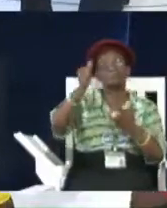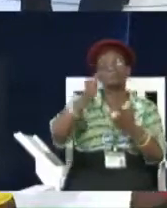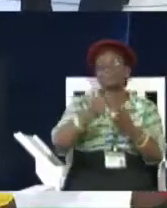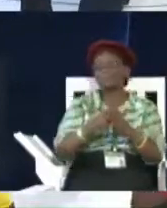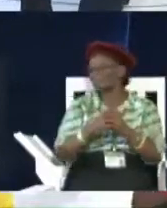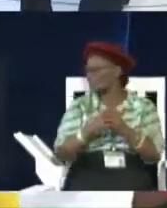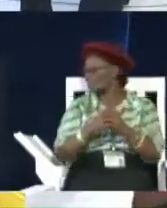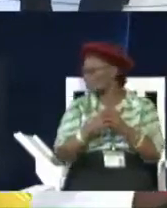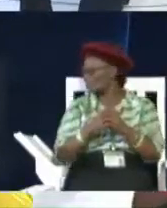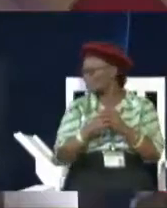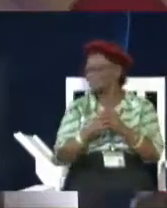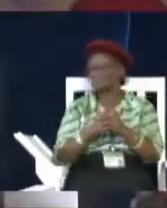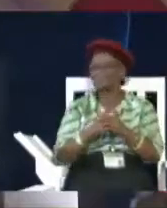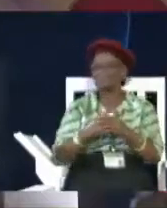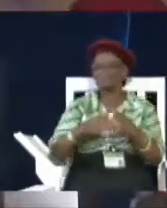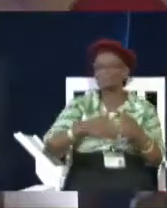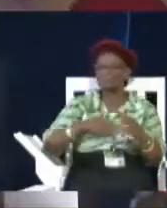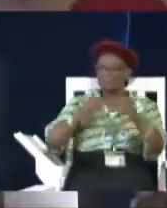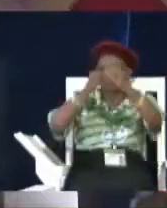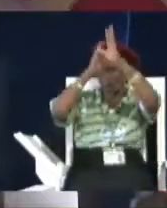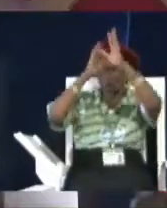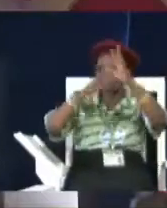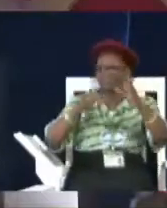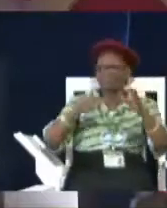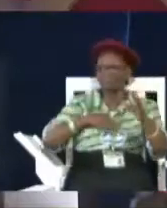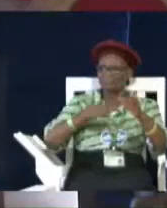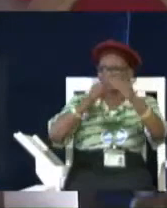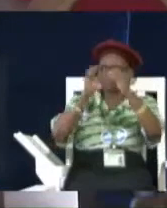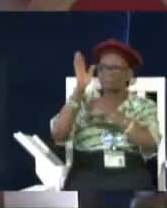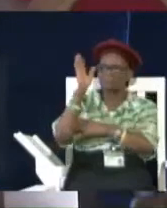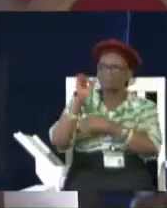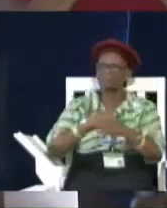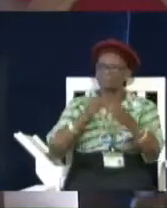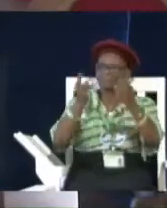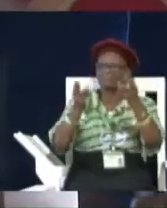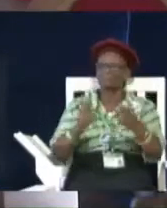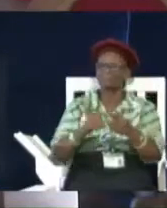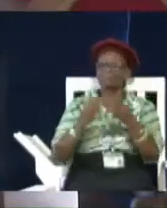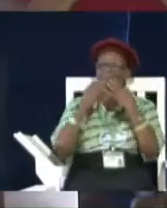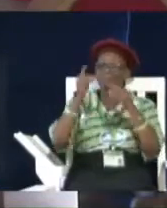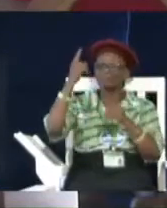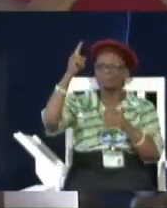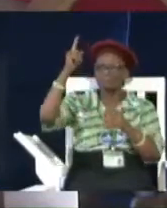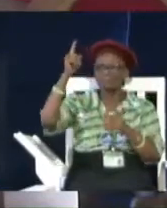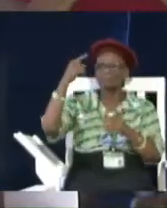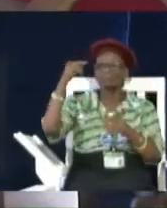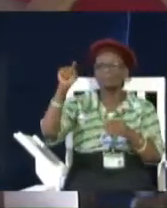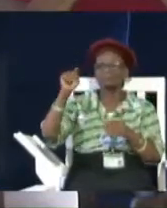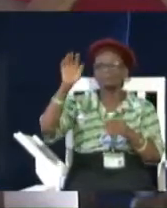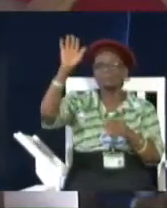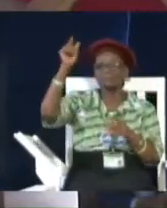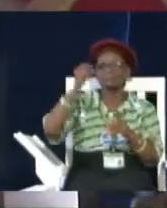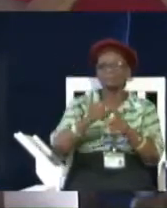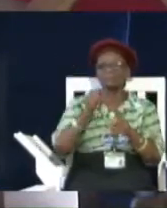And Father, my God, I want to thank you for your word. I want to say,